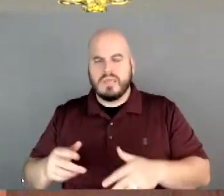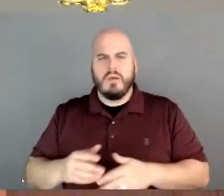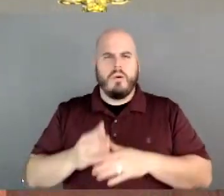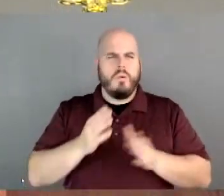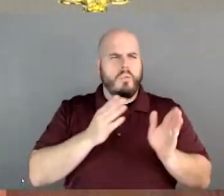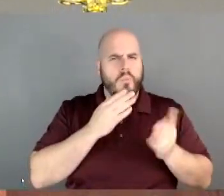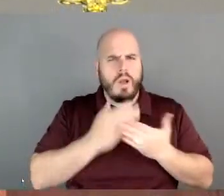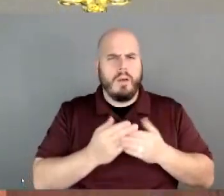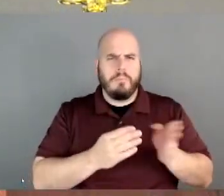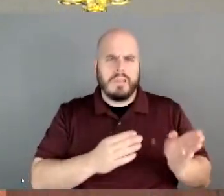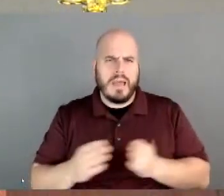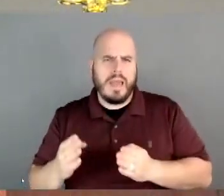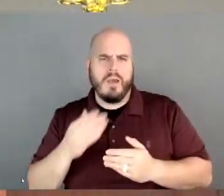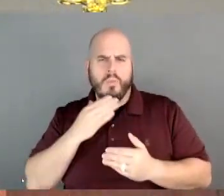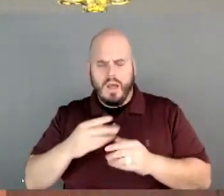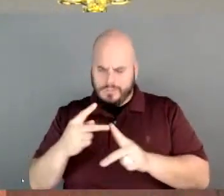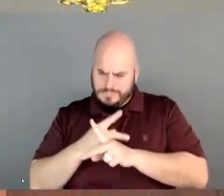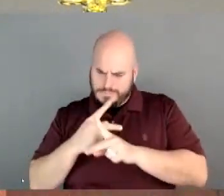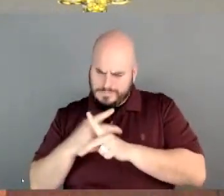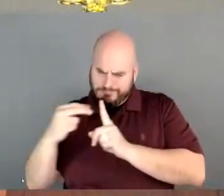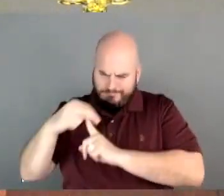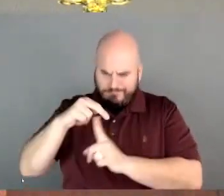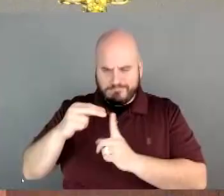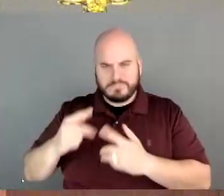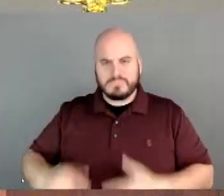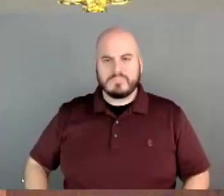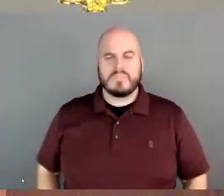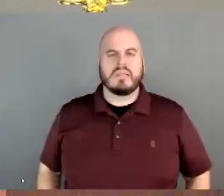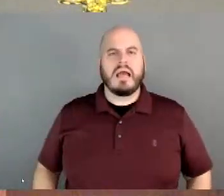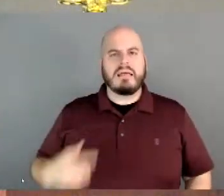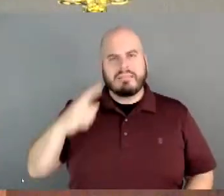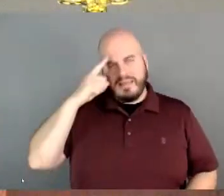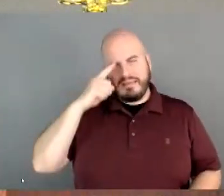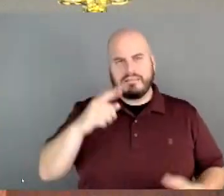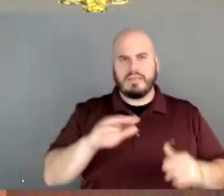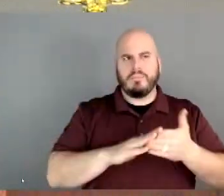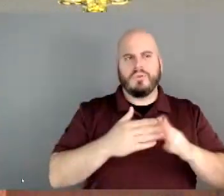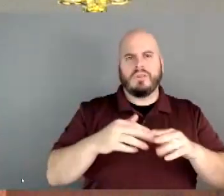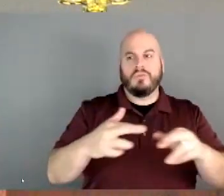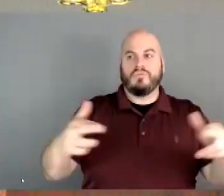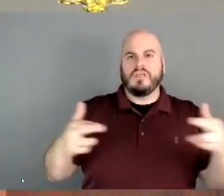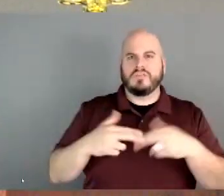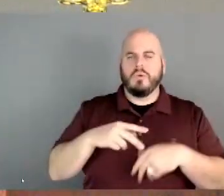the community, the region, will feel good about